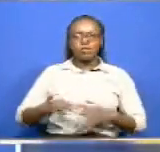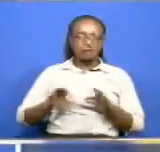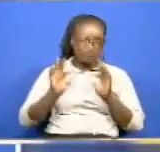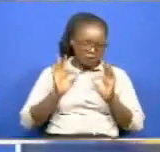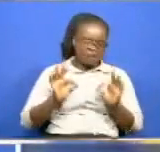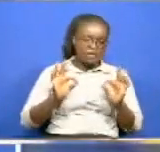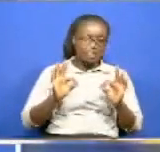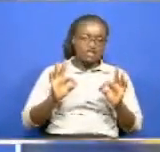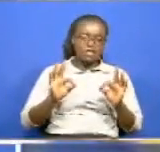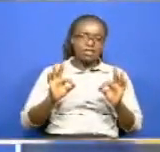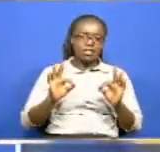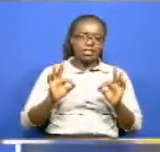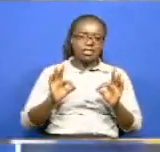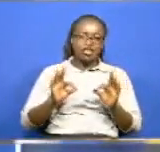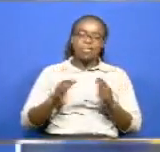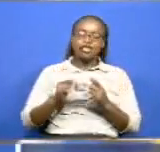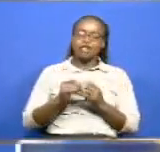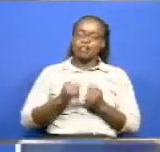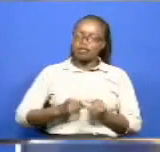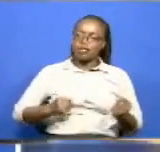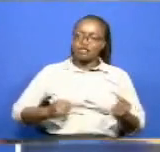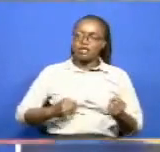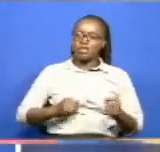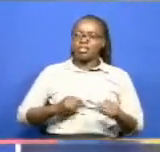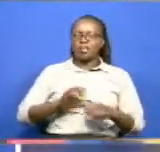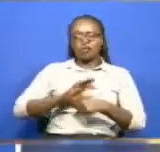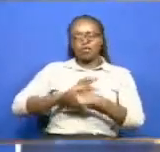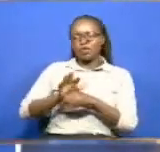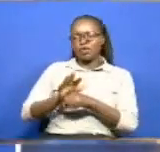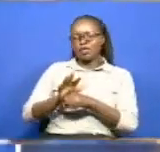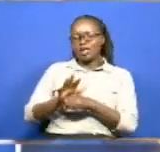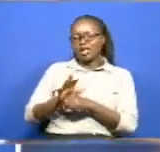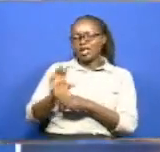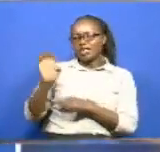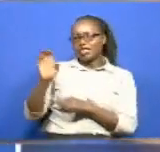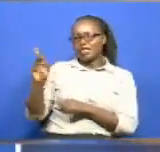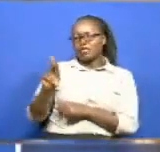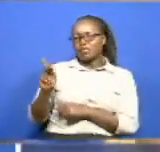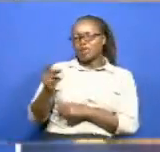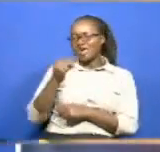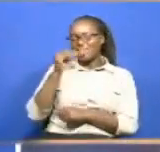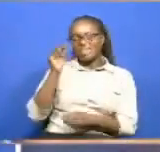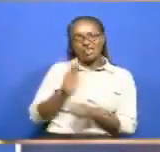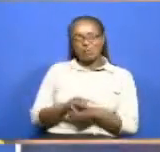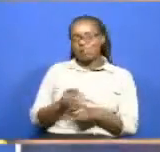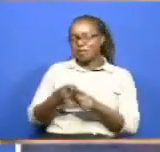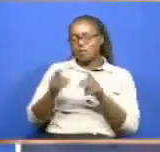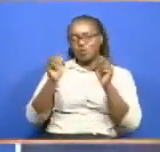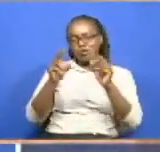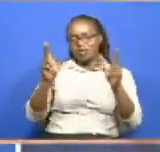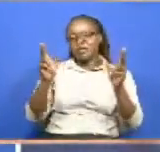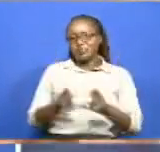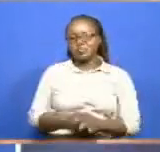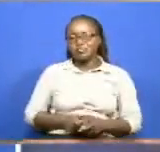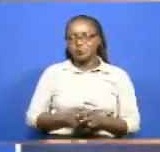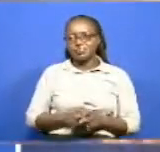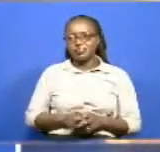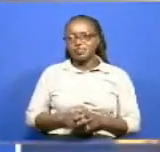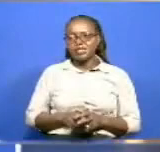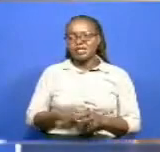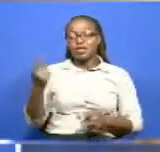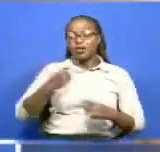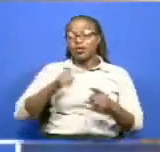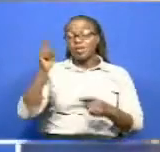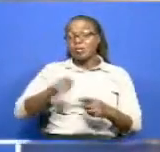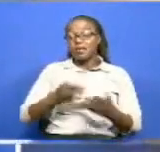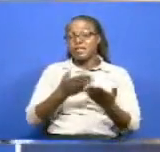According to the bases, lakini shida ni hii wakati msimu wa corona ni kae choge alikula sana lakini itakuwa tu sawa. Lazima kukuwe na mshindi na